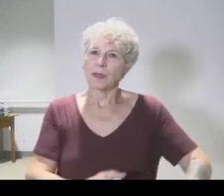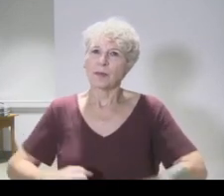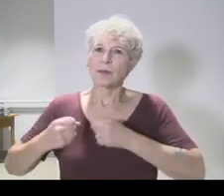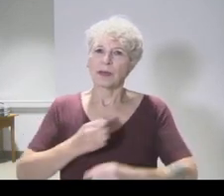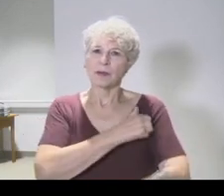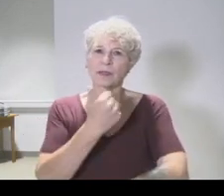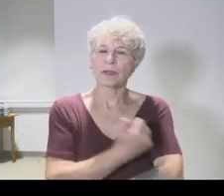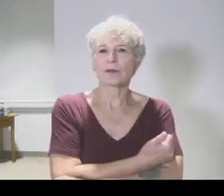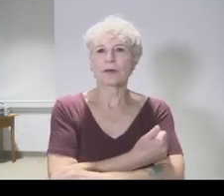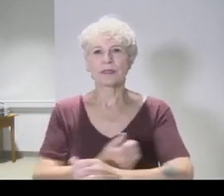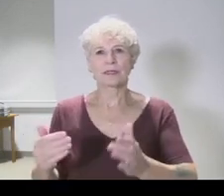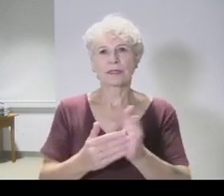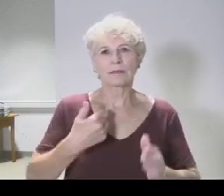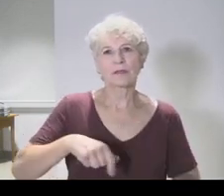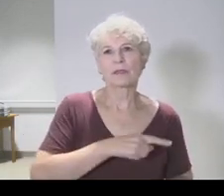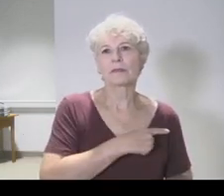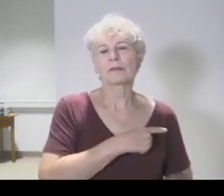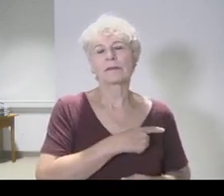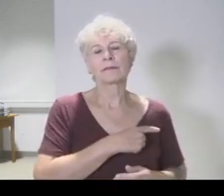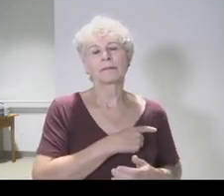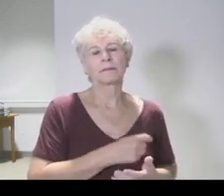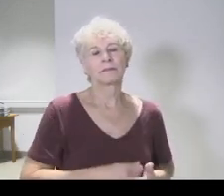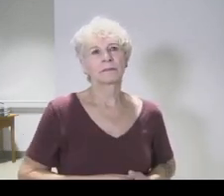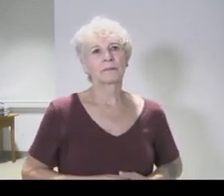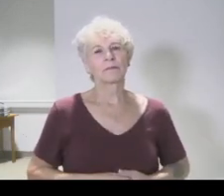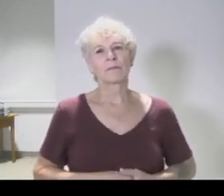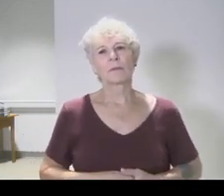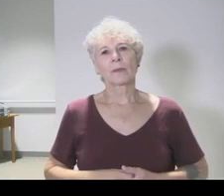them, triumphing them over the cross.